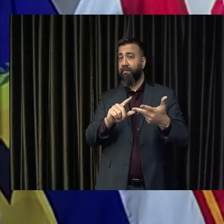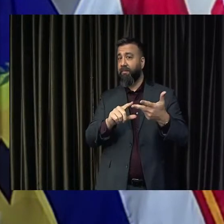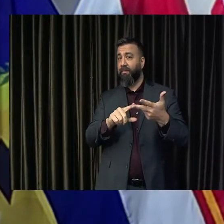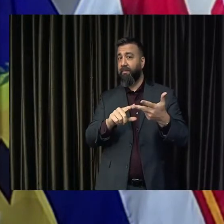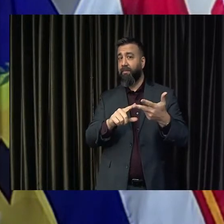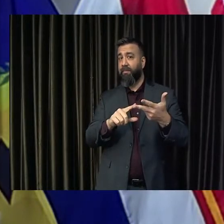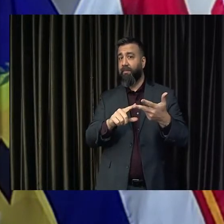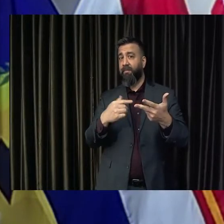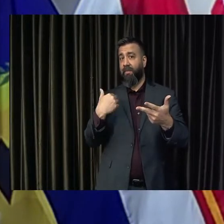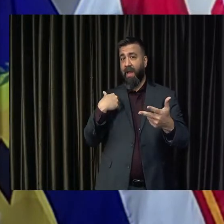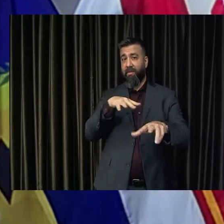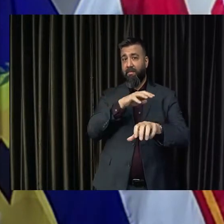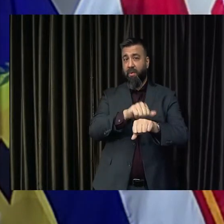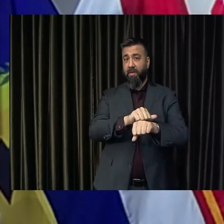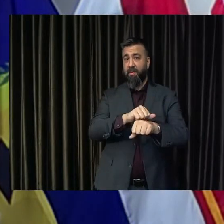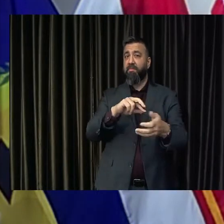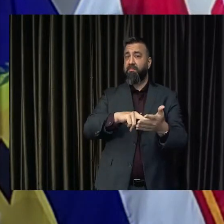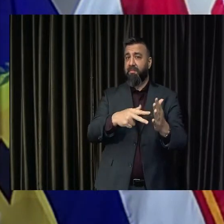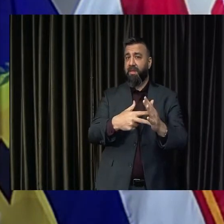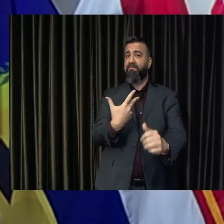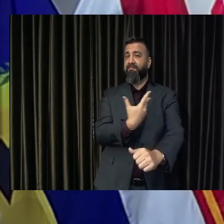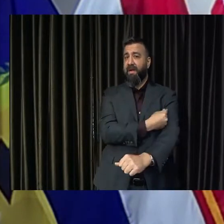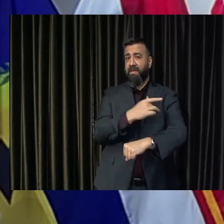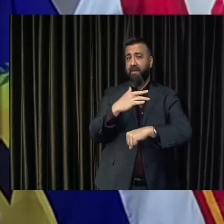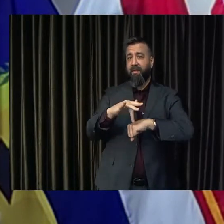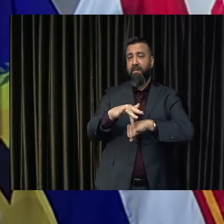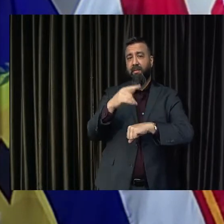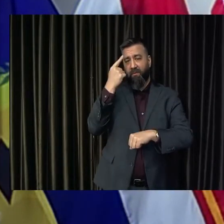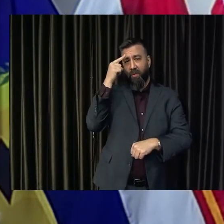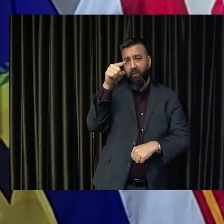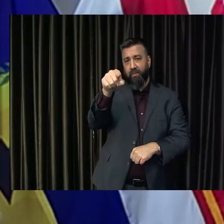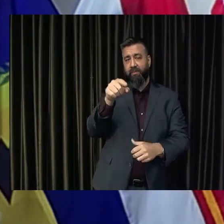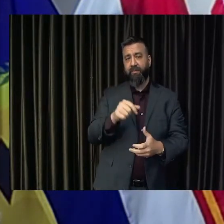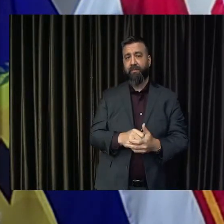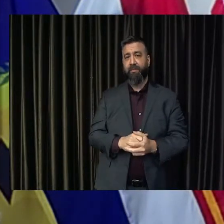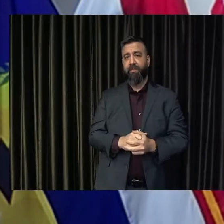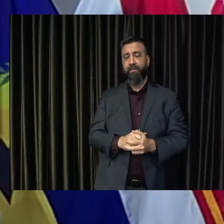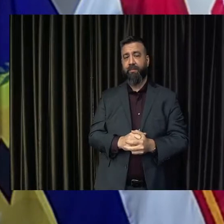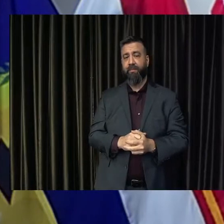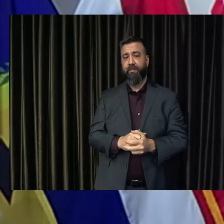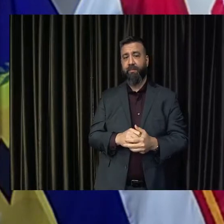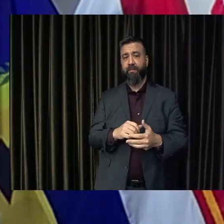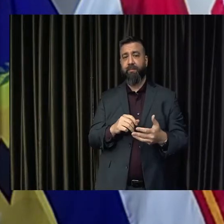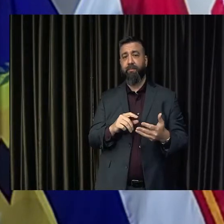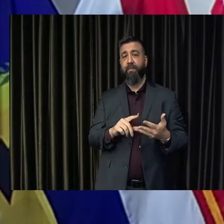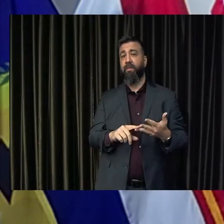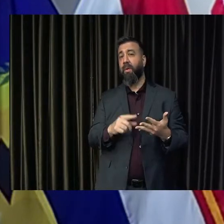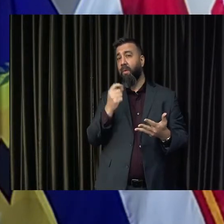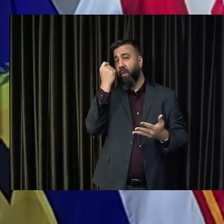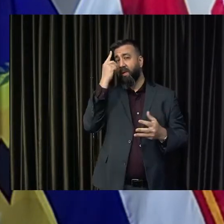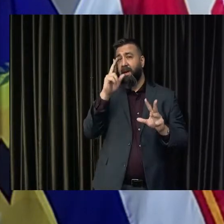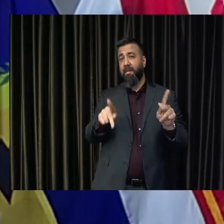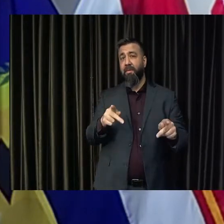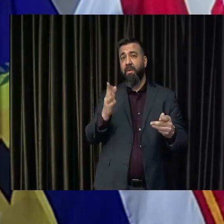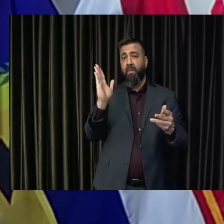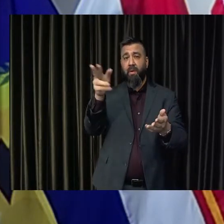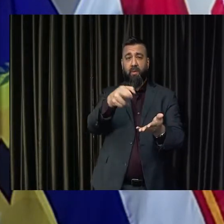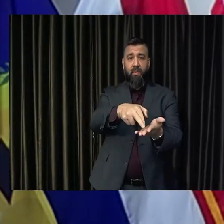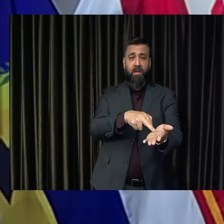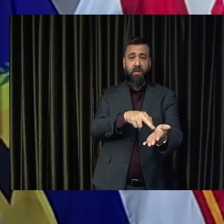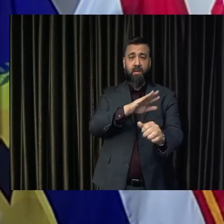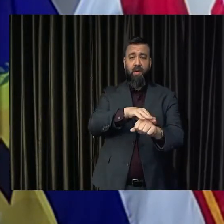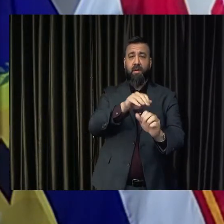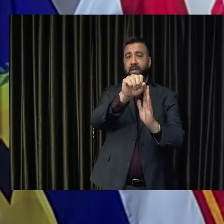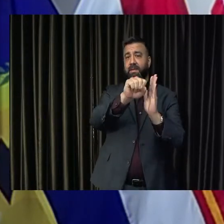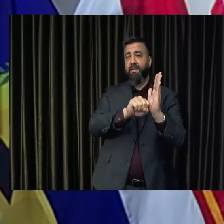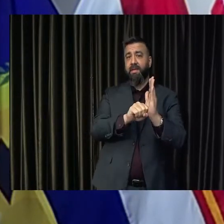that you will have a vaccine dose ready for you. We understand people may also register on the state website. However,